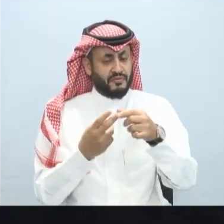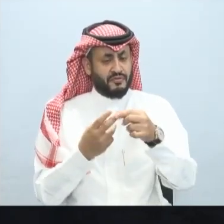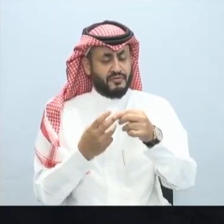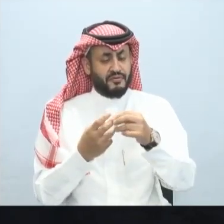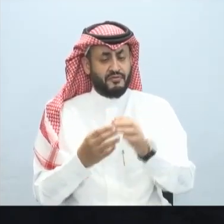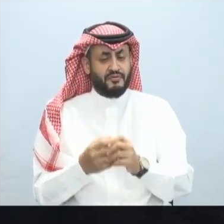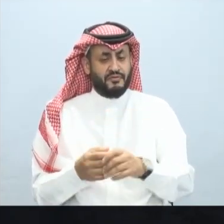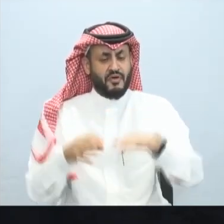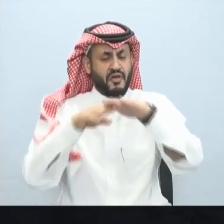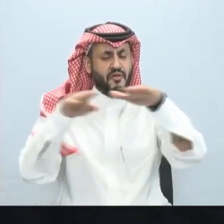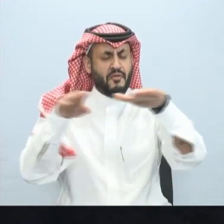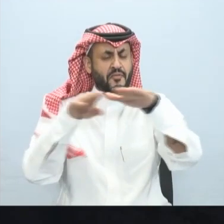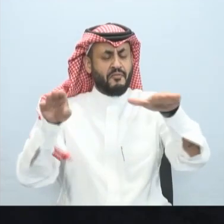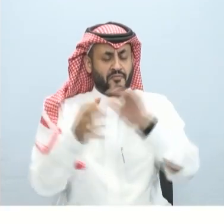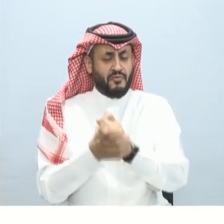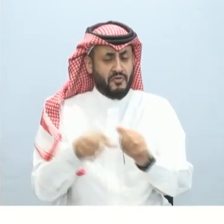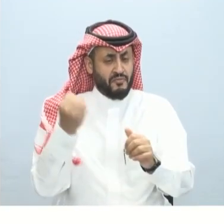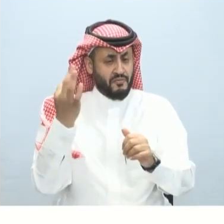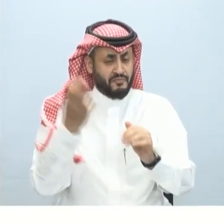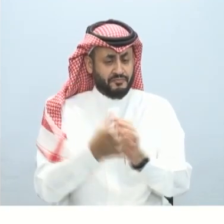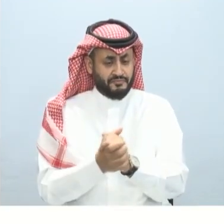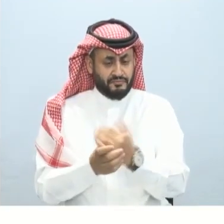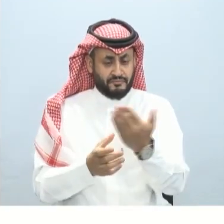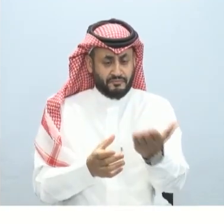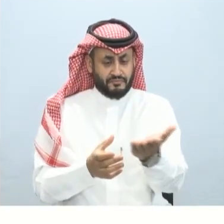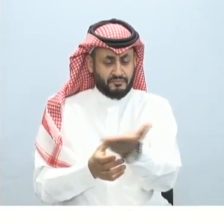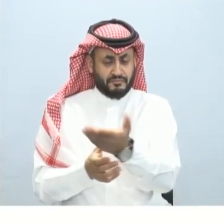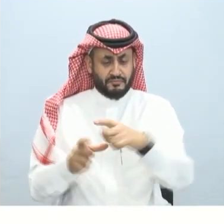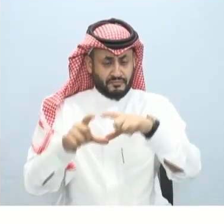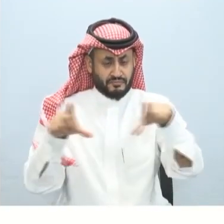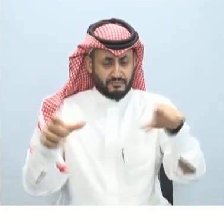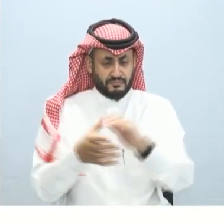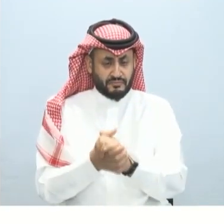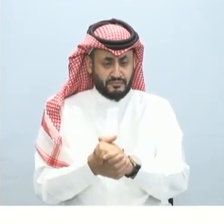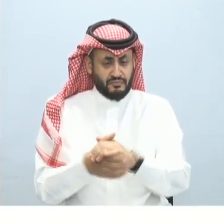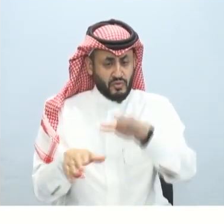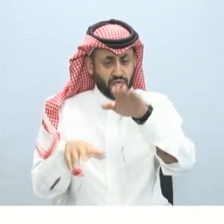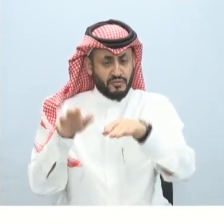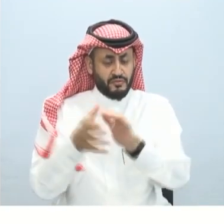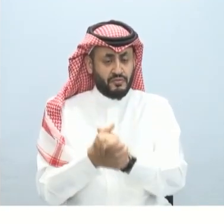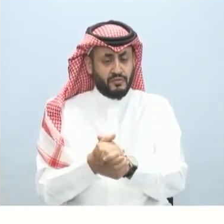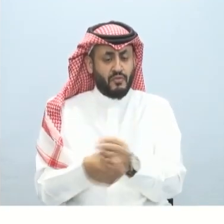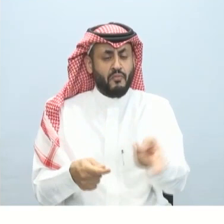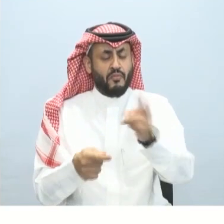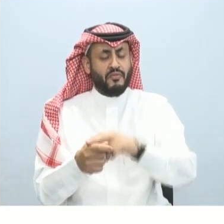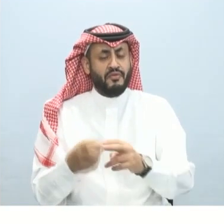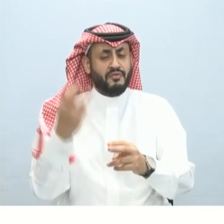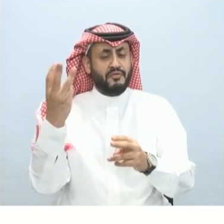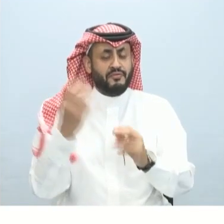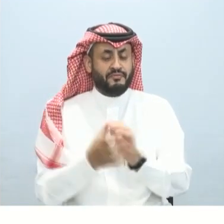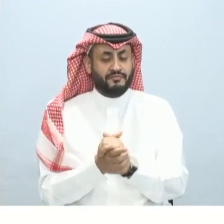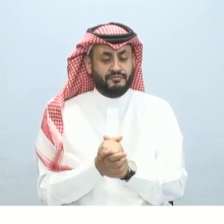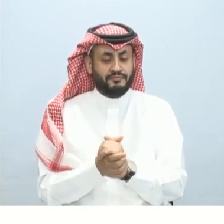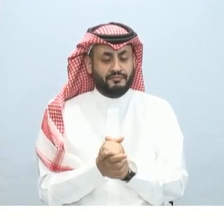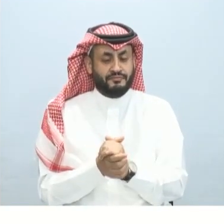the superlative. Now, we have here superlatives are used to compare one thing or two or more other things.